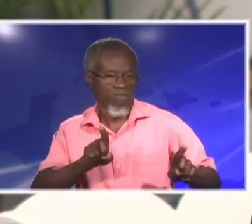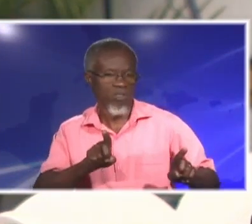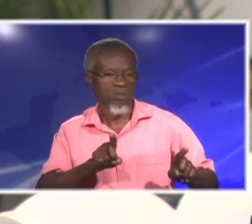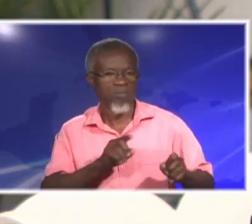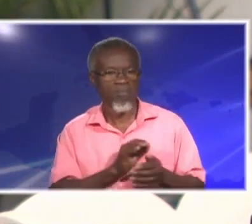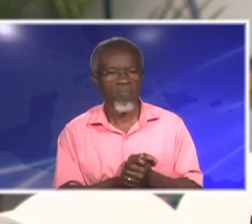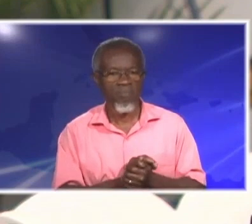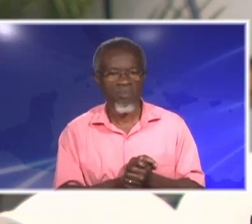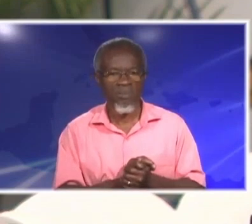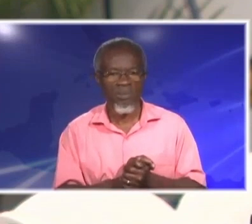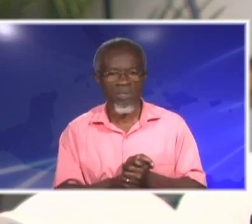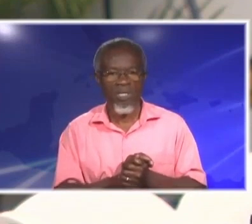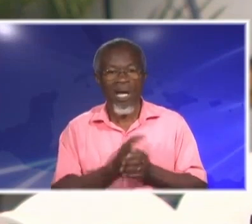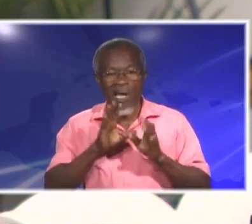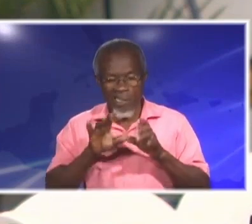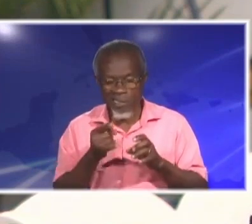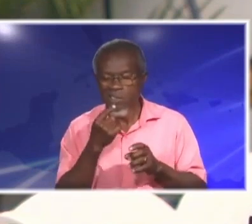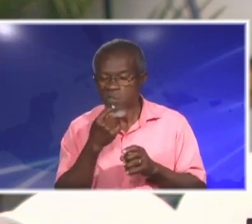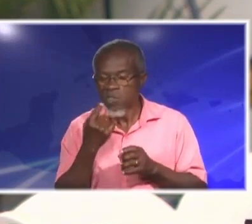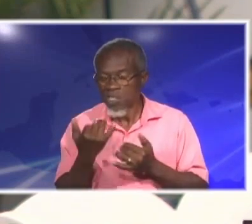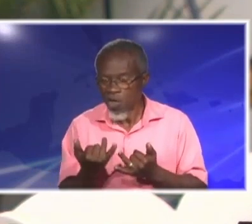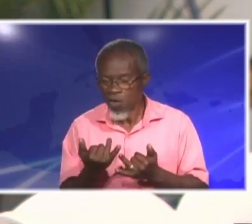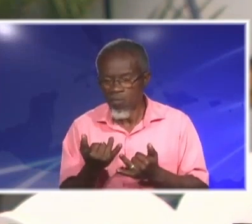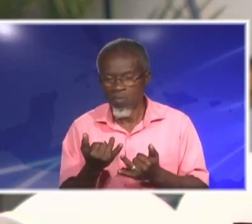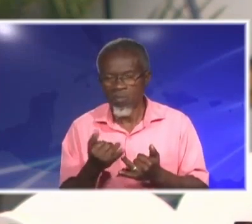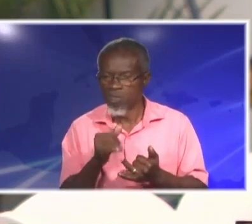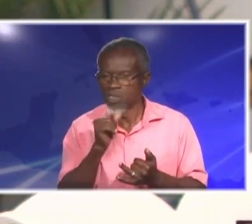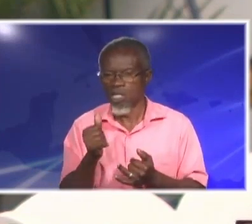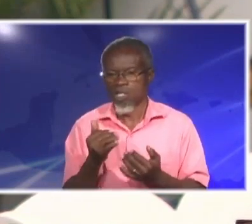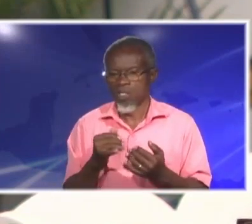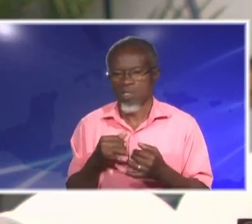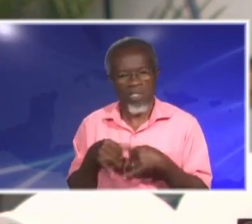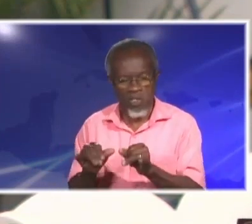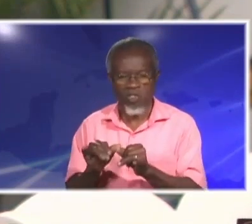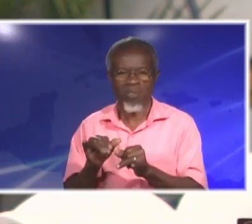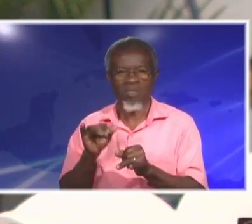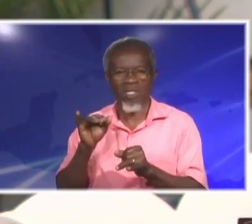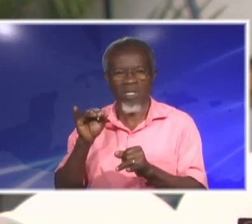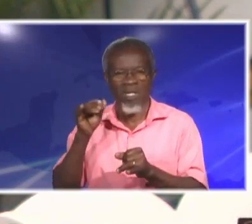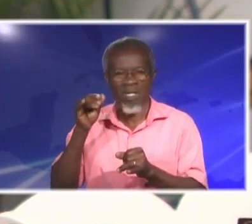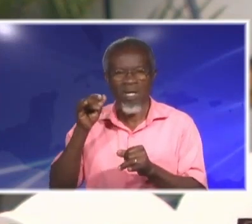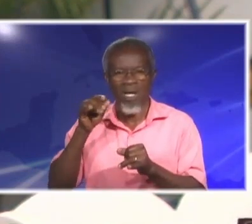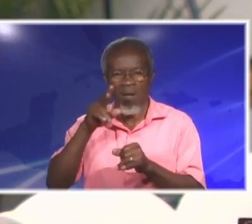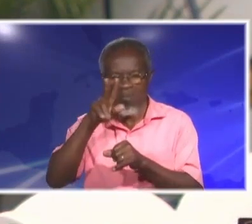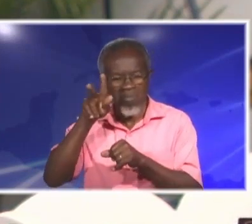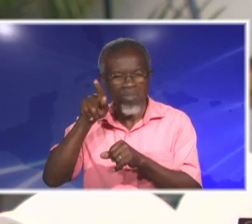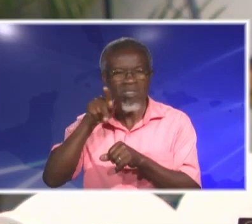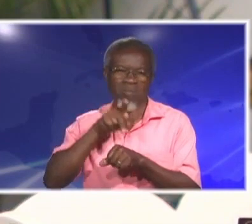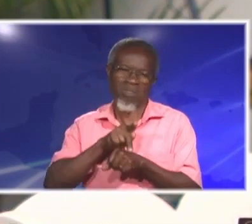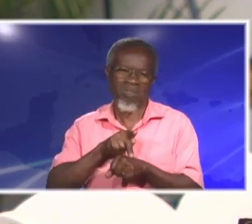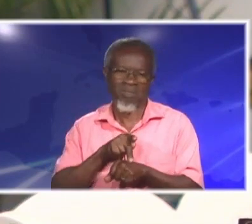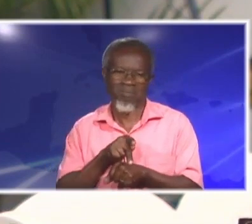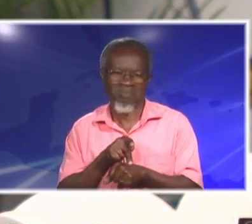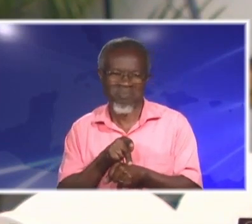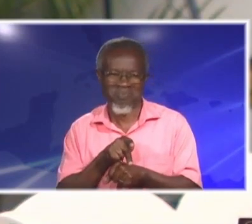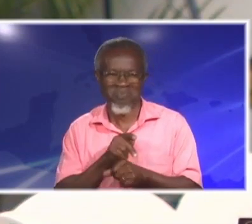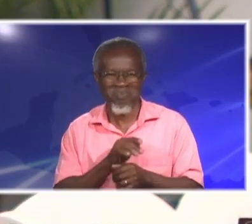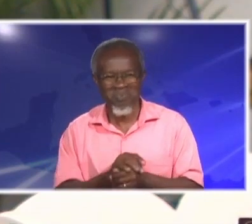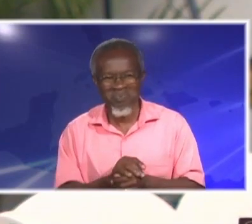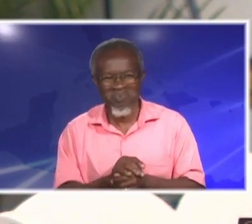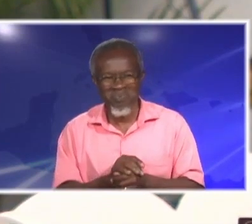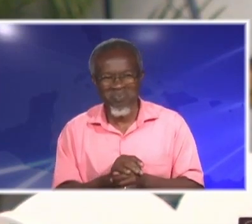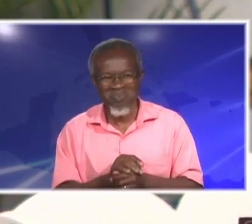sitting principal. I think I'm free. I'm trusting that the Prime Minister won't be upset with me, our Honorable Prime Minister.